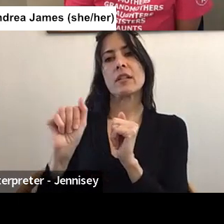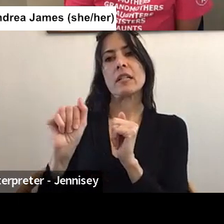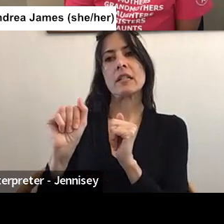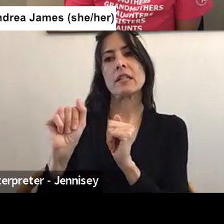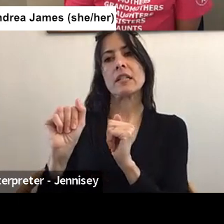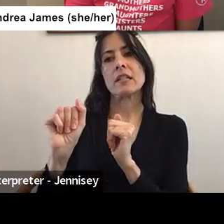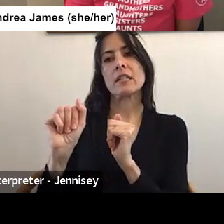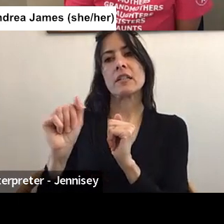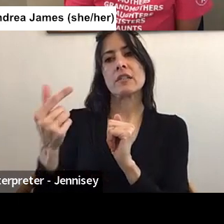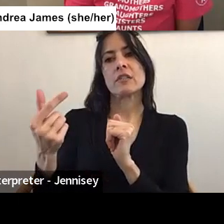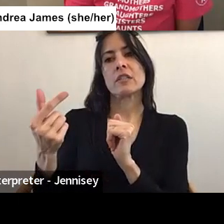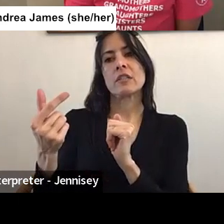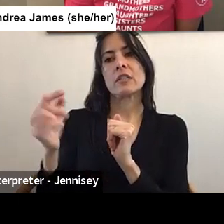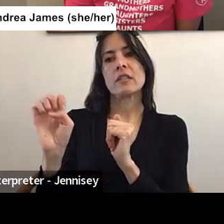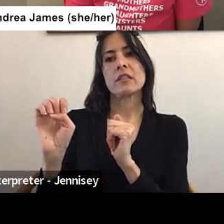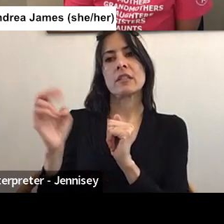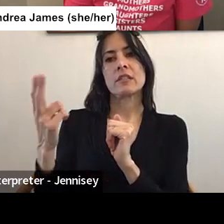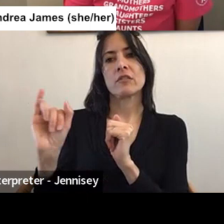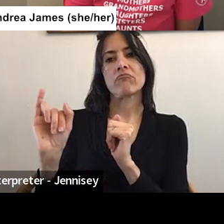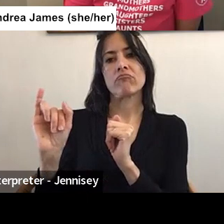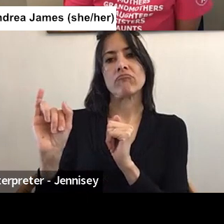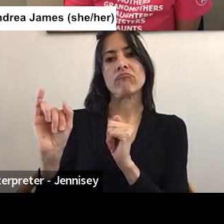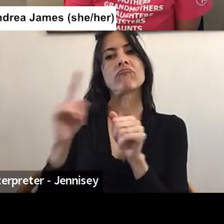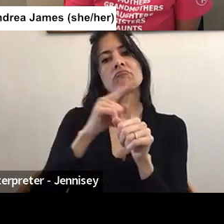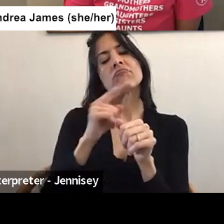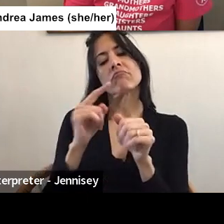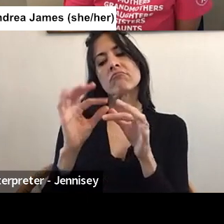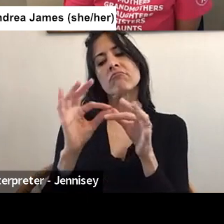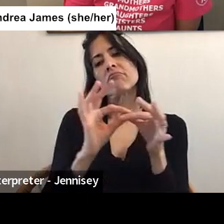G-E-H-I. He is co-founder of the Alyssa